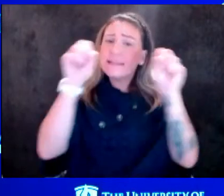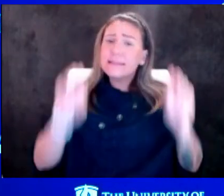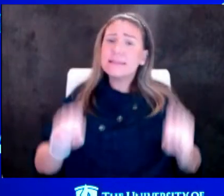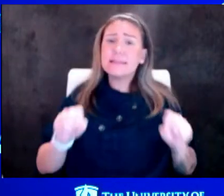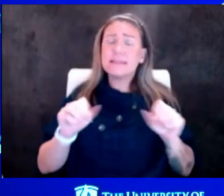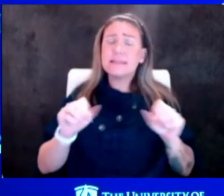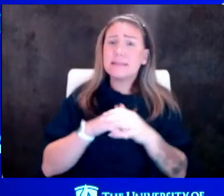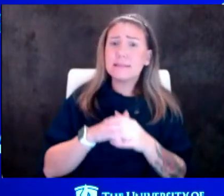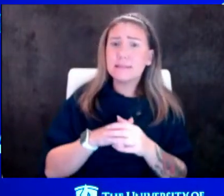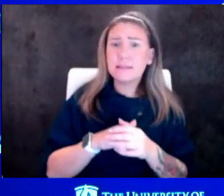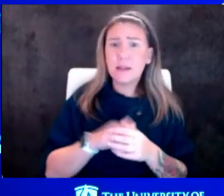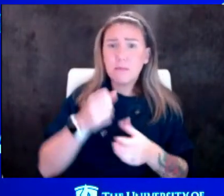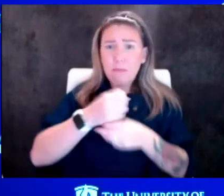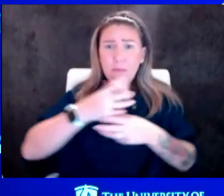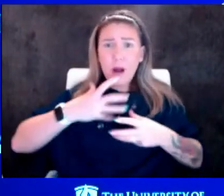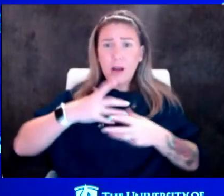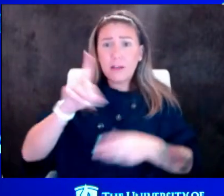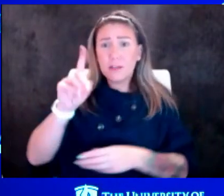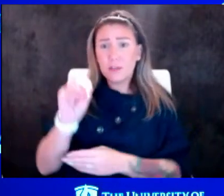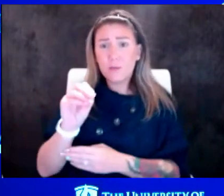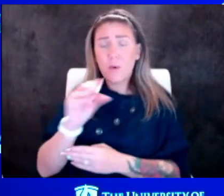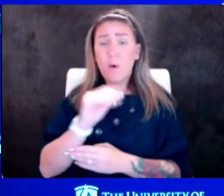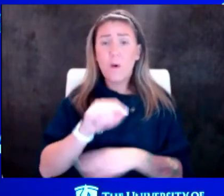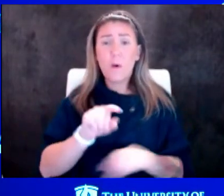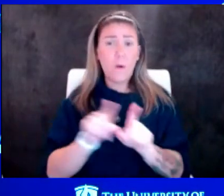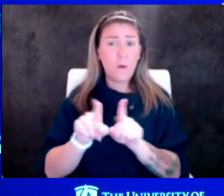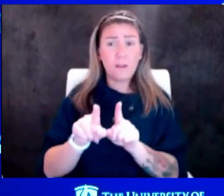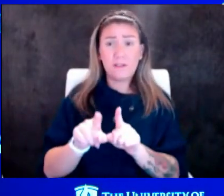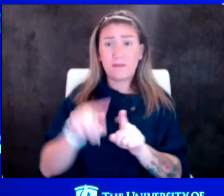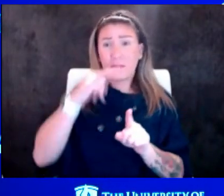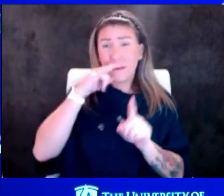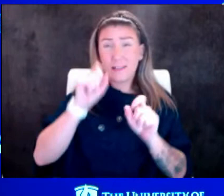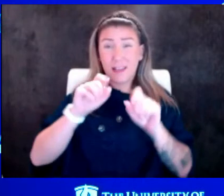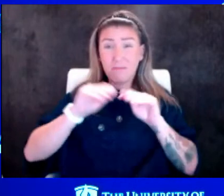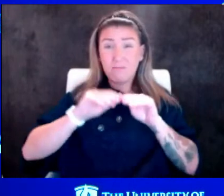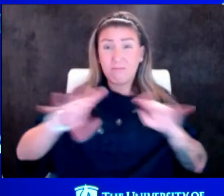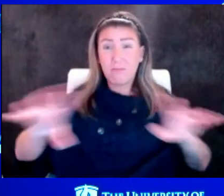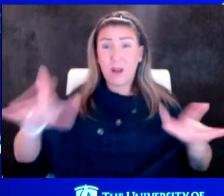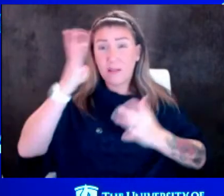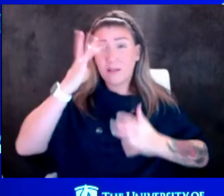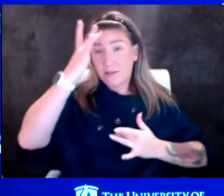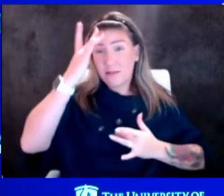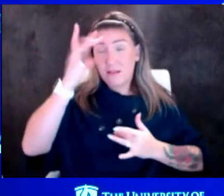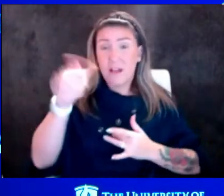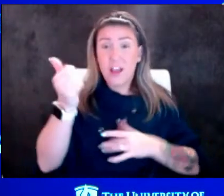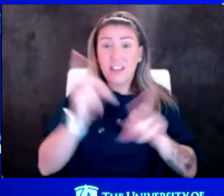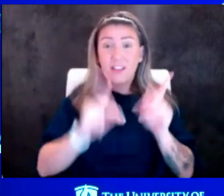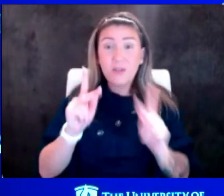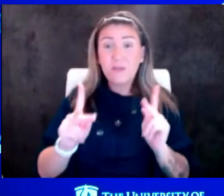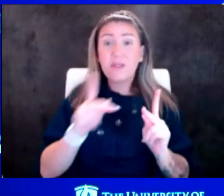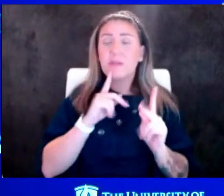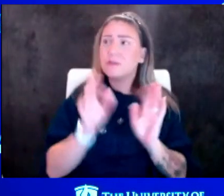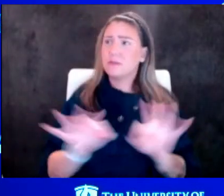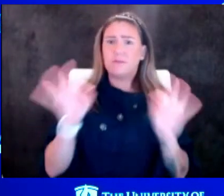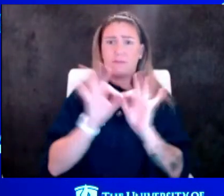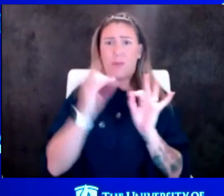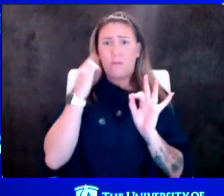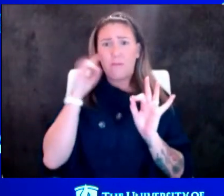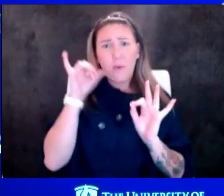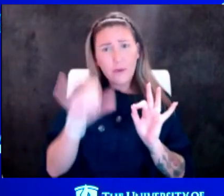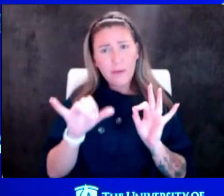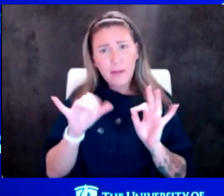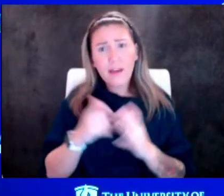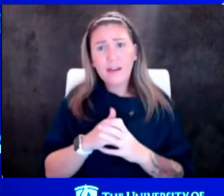But in addition, we also know that children can spread the disease to others. And so it is also important to get vaccinated for that. We know that you can